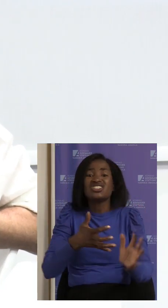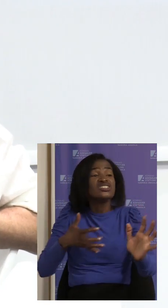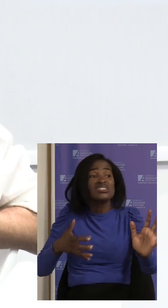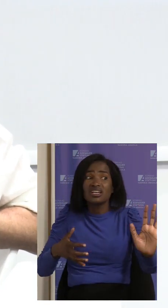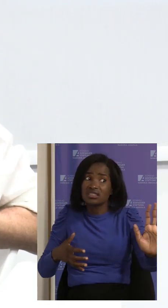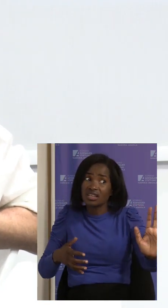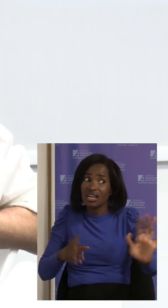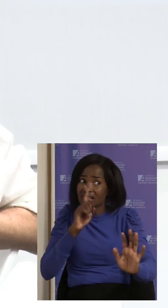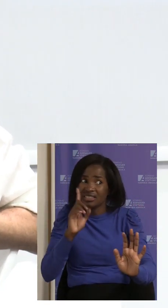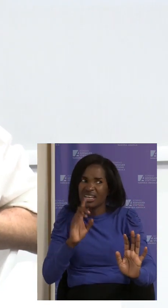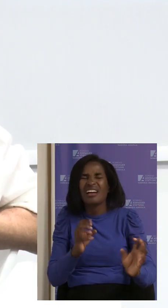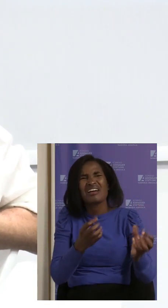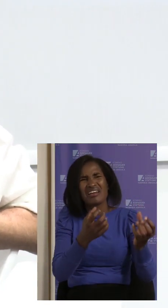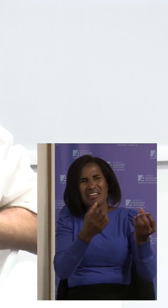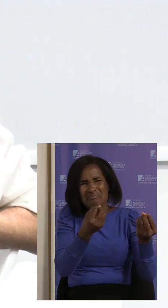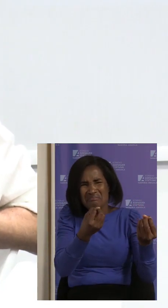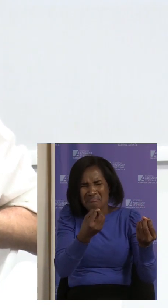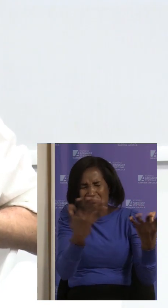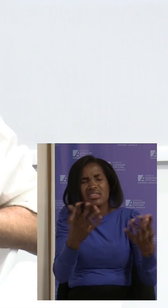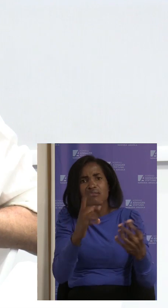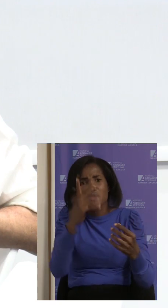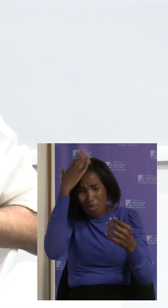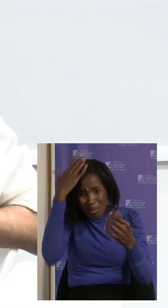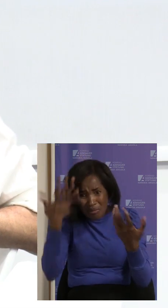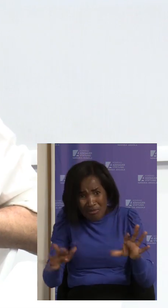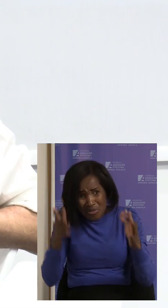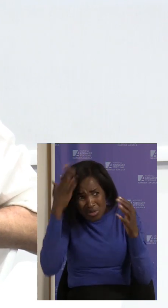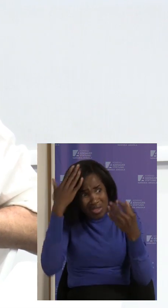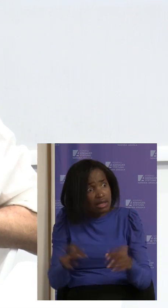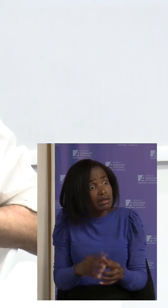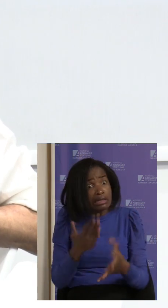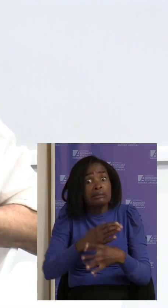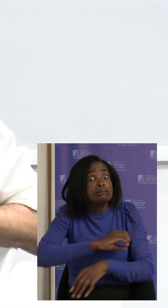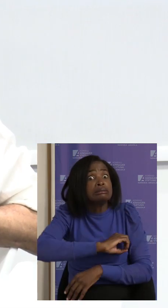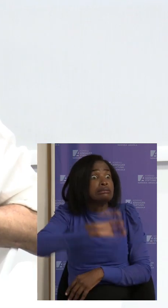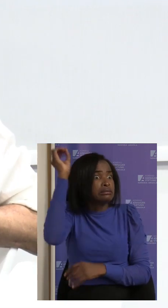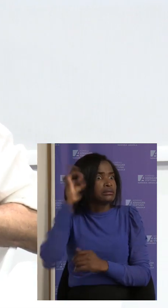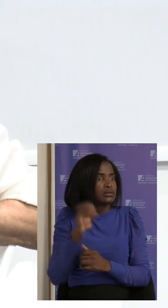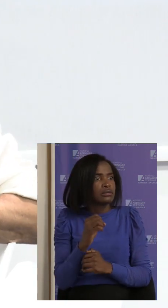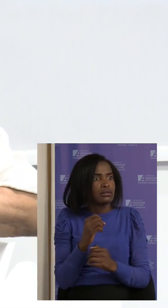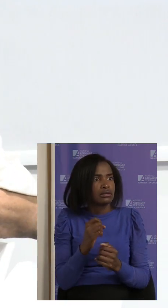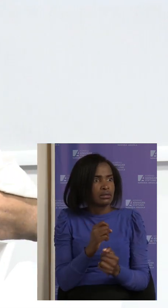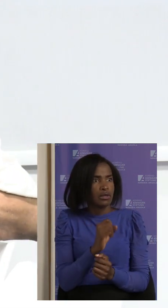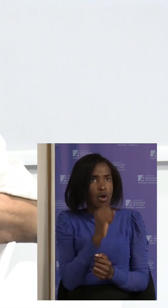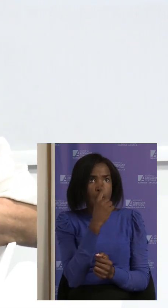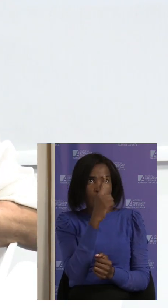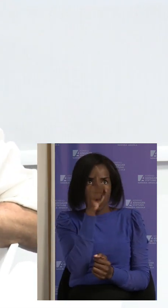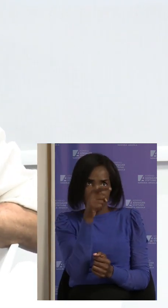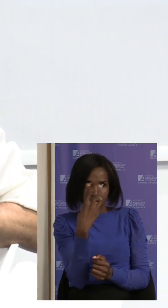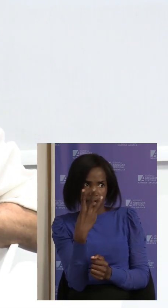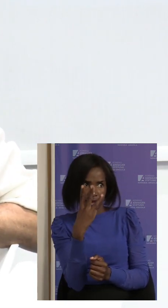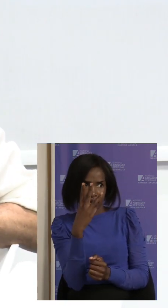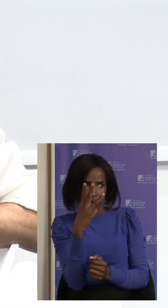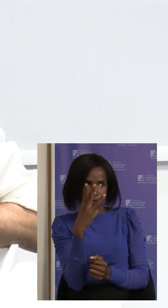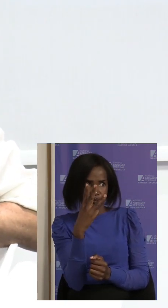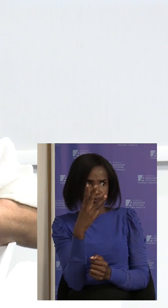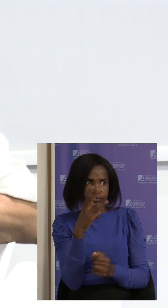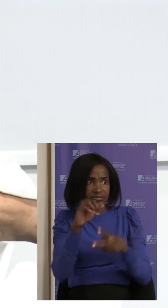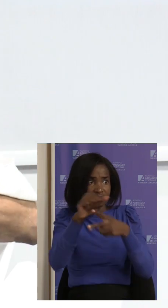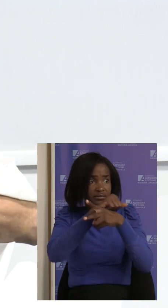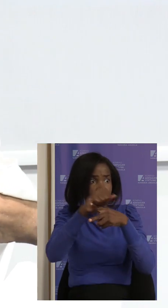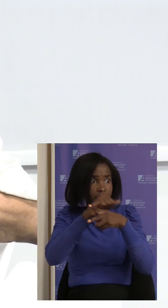teaching, because there are a lot of them as well. I'm talking about people that are unemployed. 1/3 of the vocational